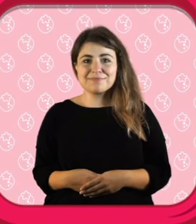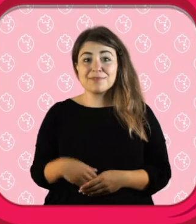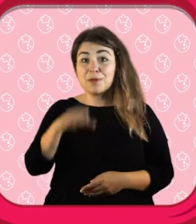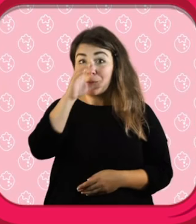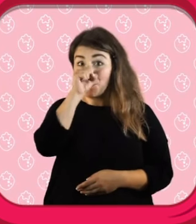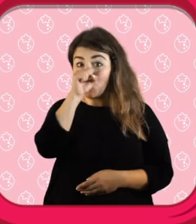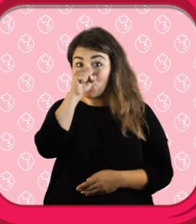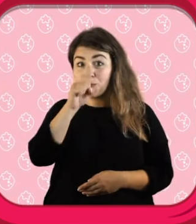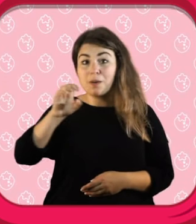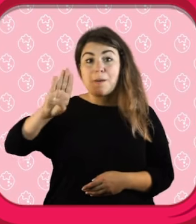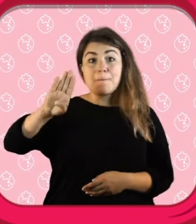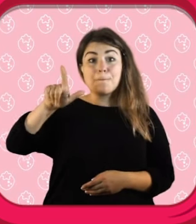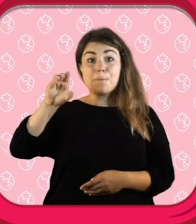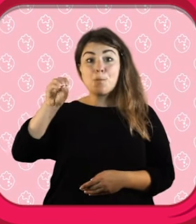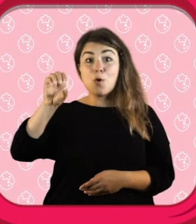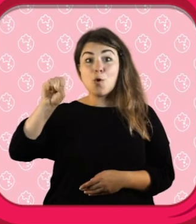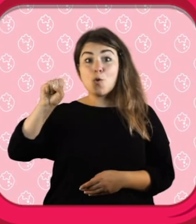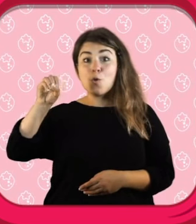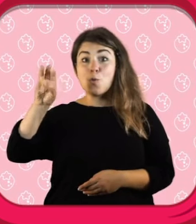Orange Blossom's Food Booth.